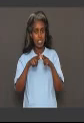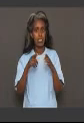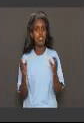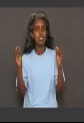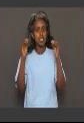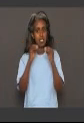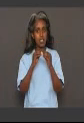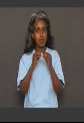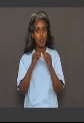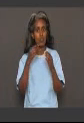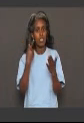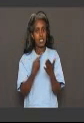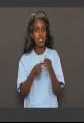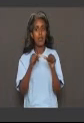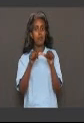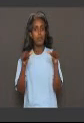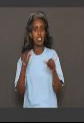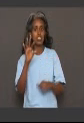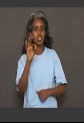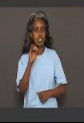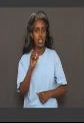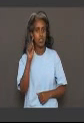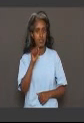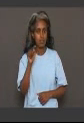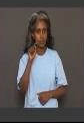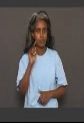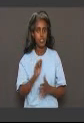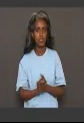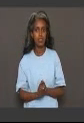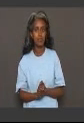sum of their measures is 90 degrees.